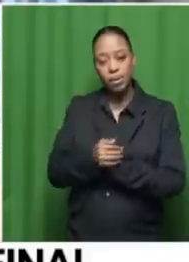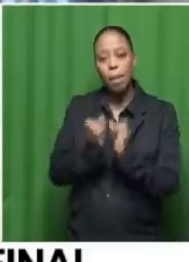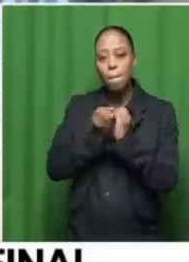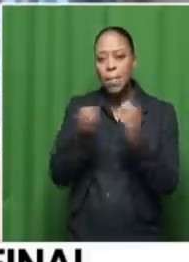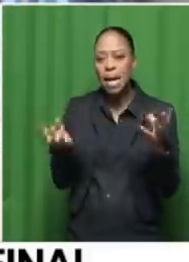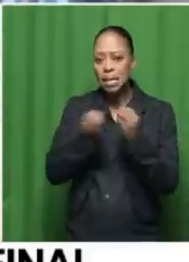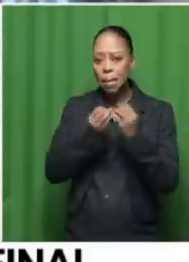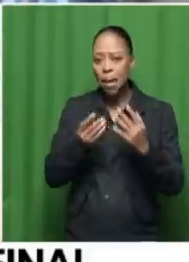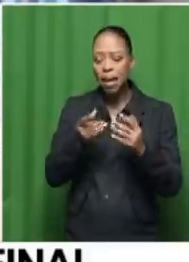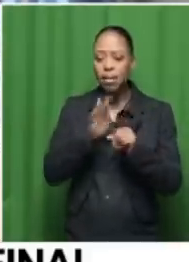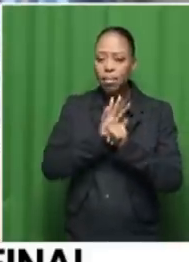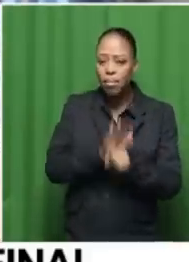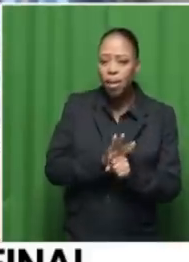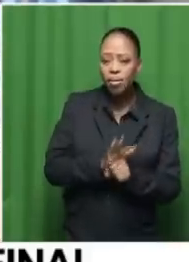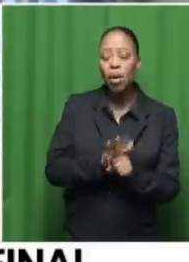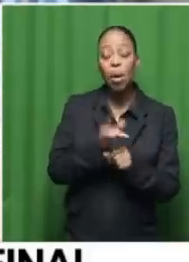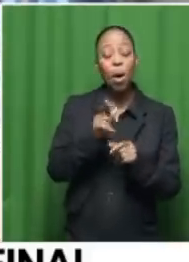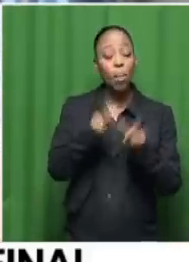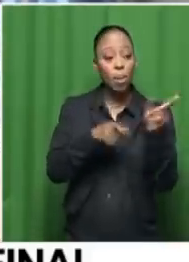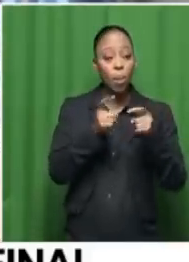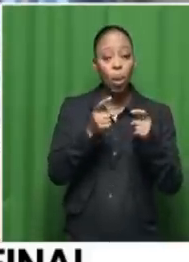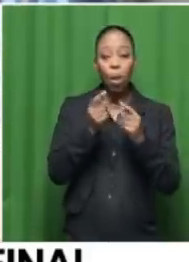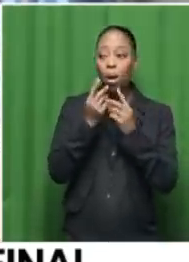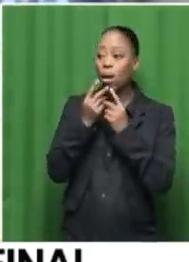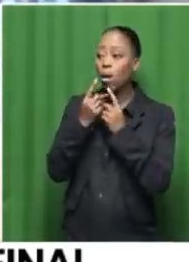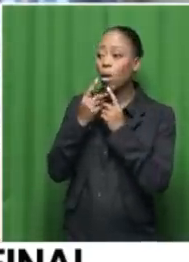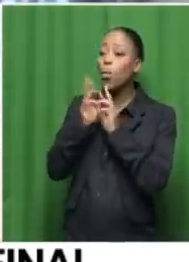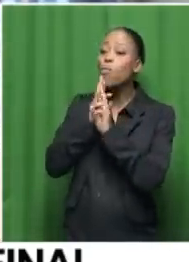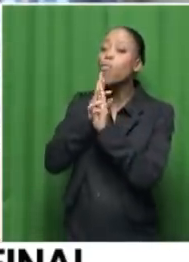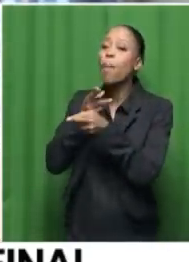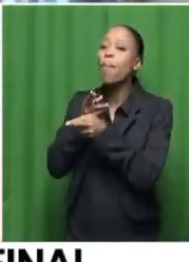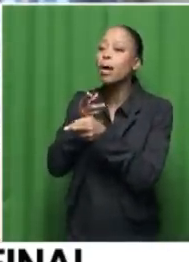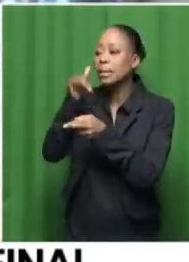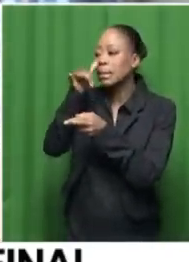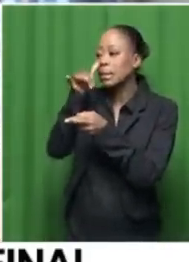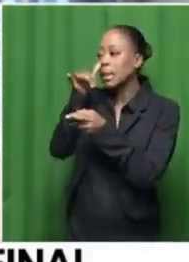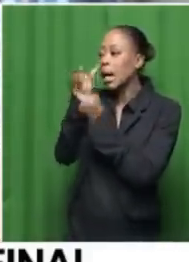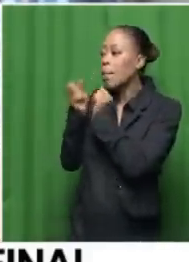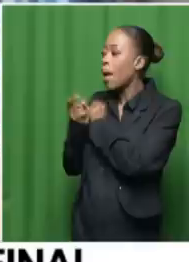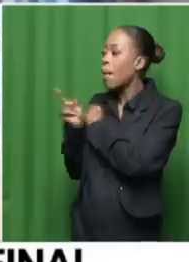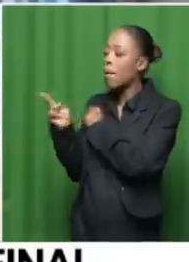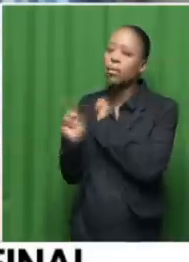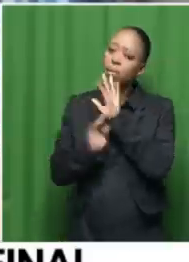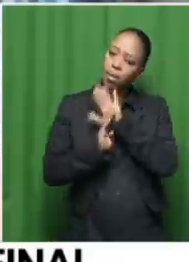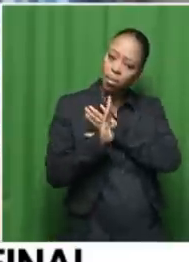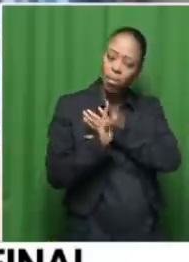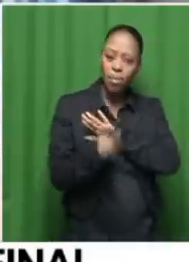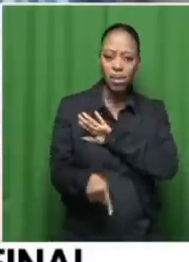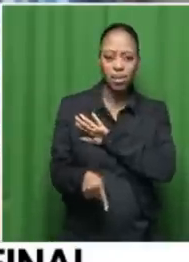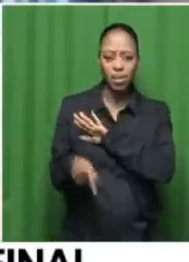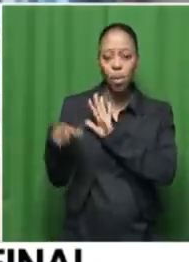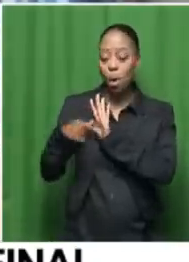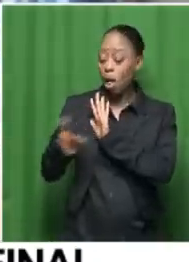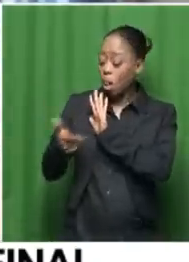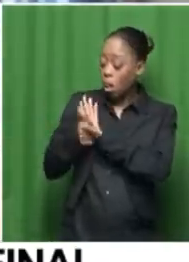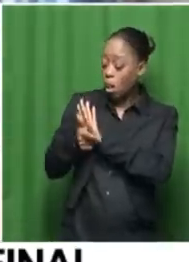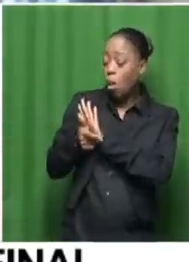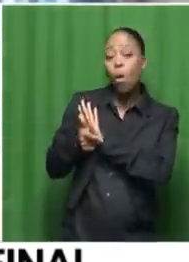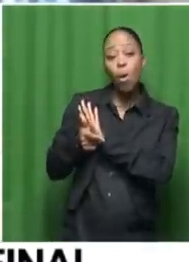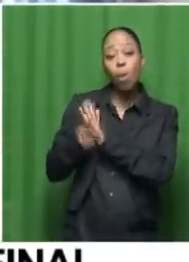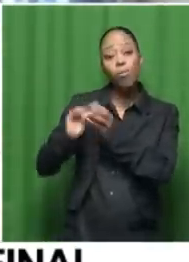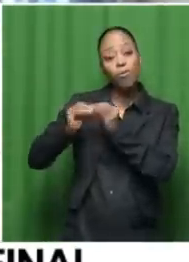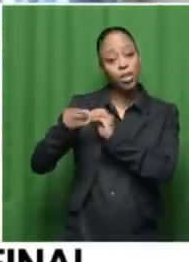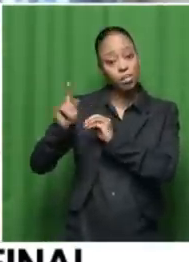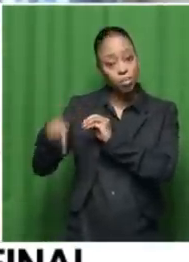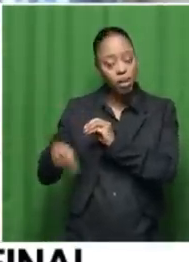our precious whistleblowers will have to be improved by way of remedial legislation or by way